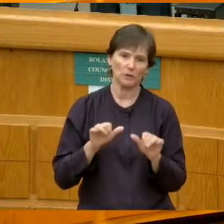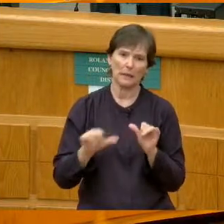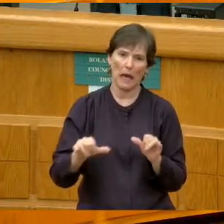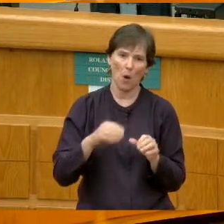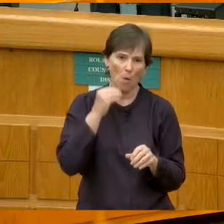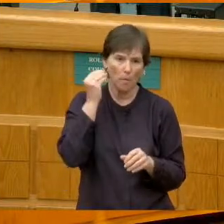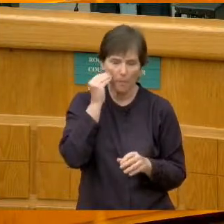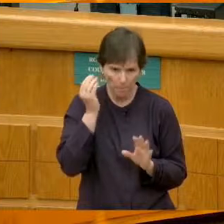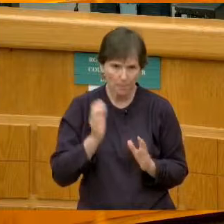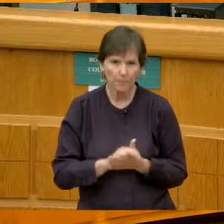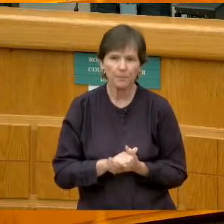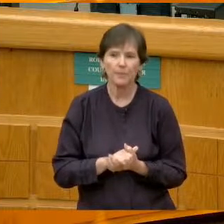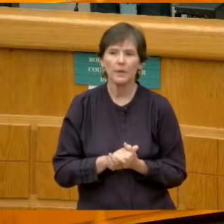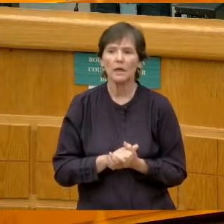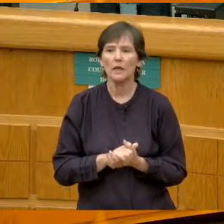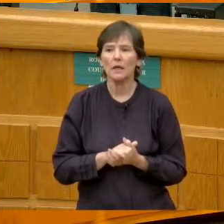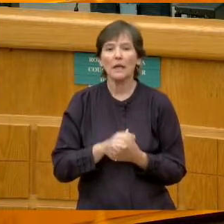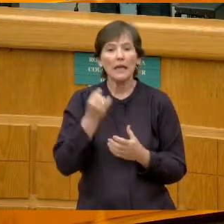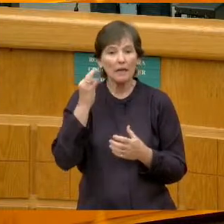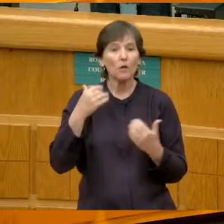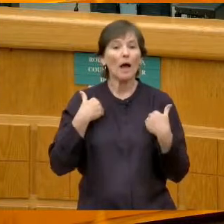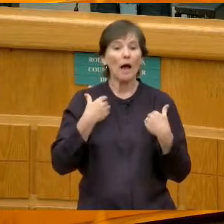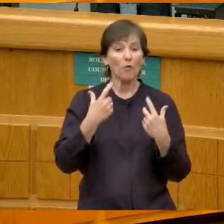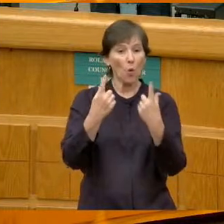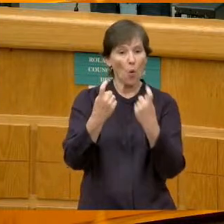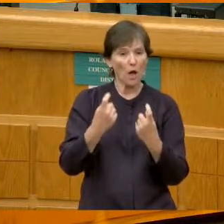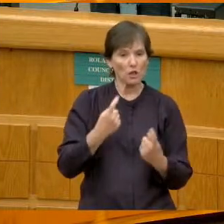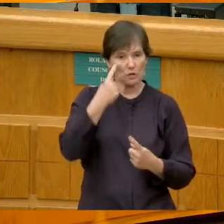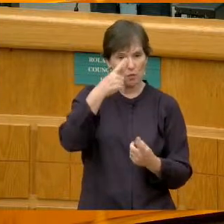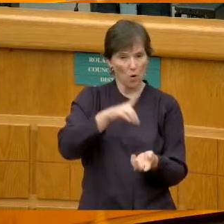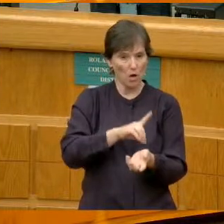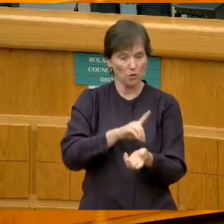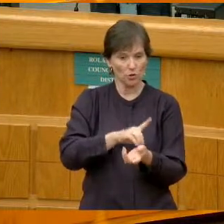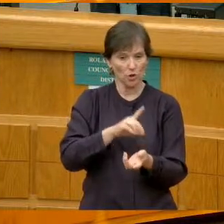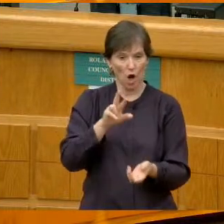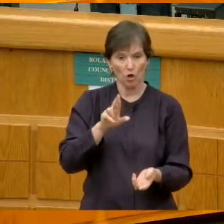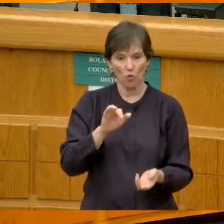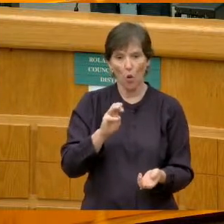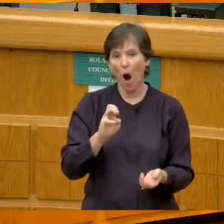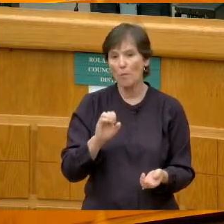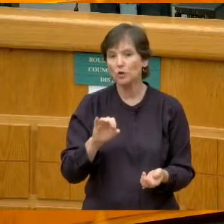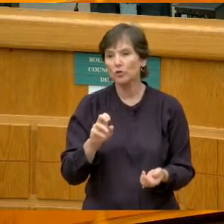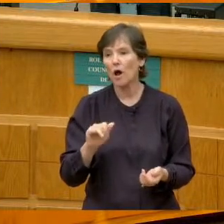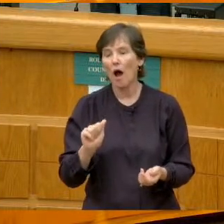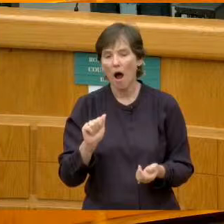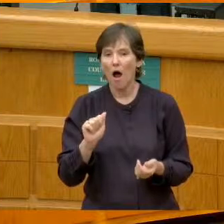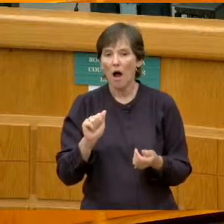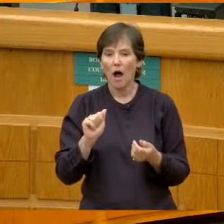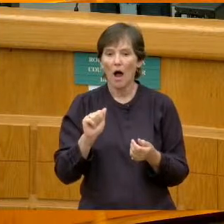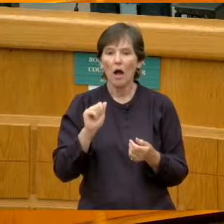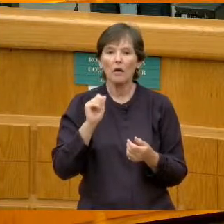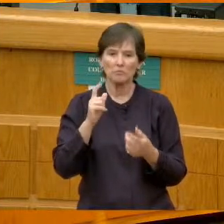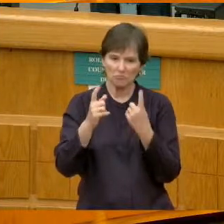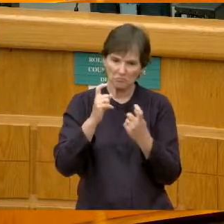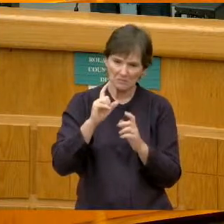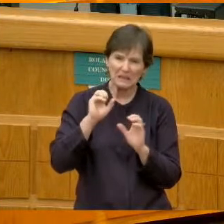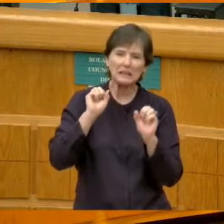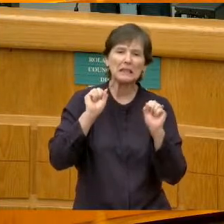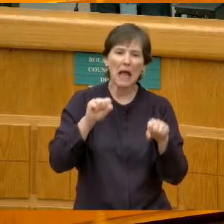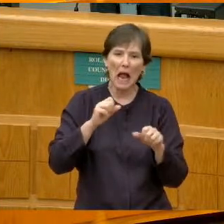here. If there's any questions at the end of the briefing that the media may have to help communicate to the